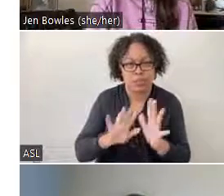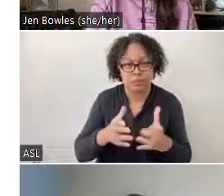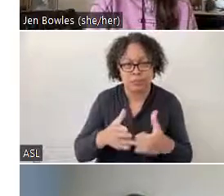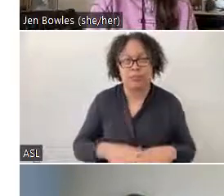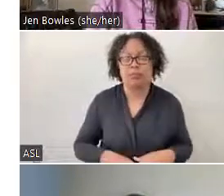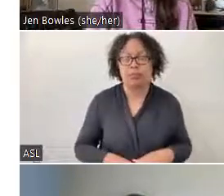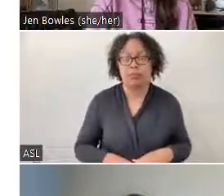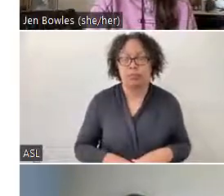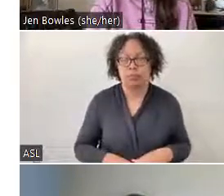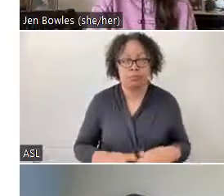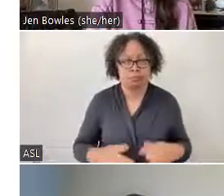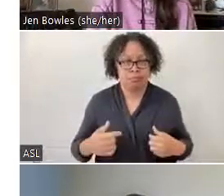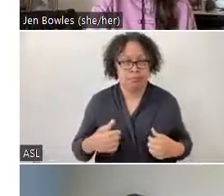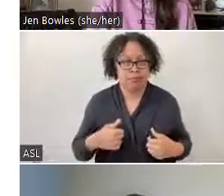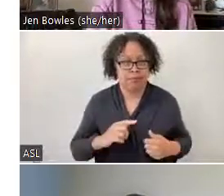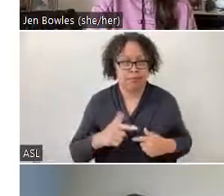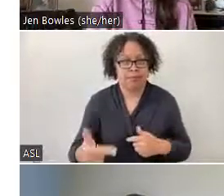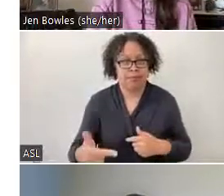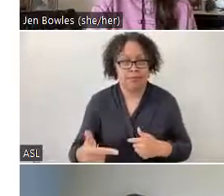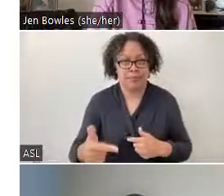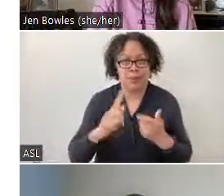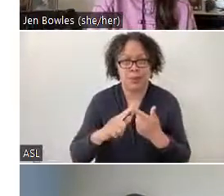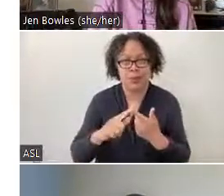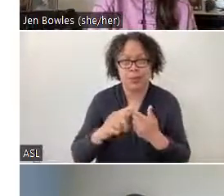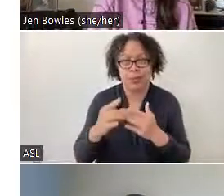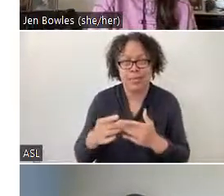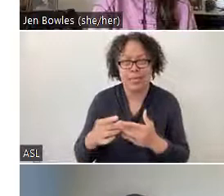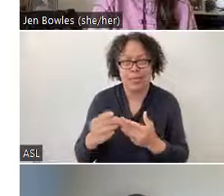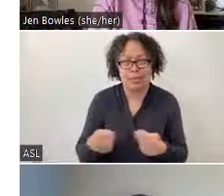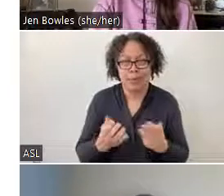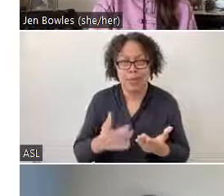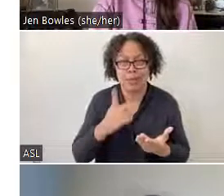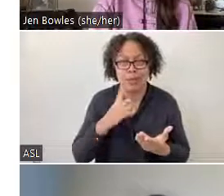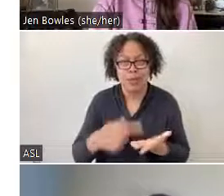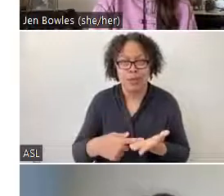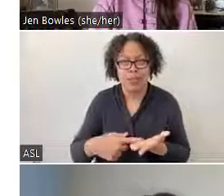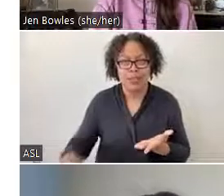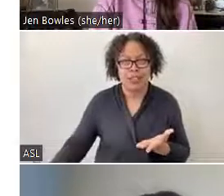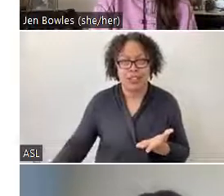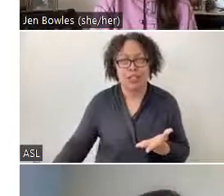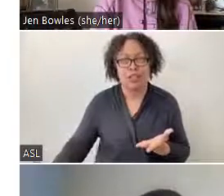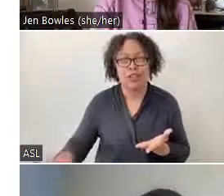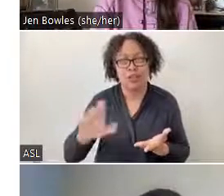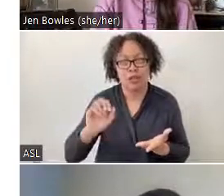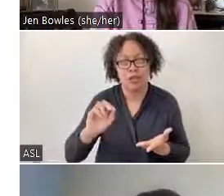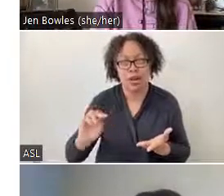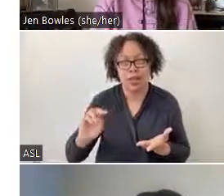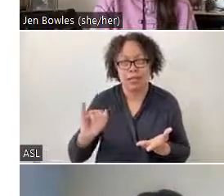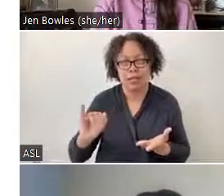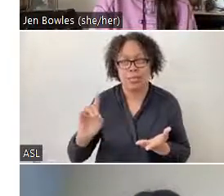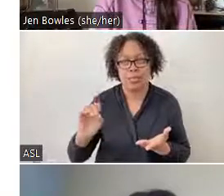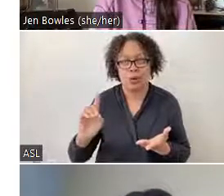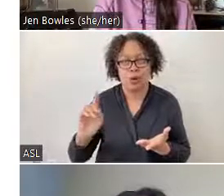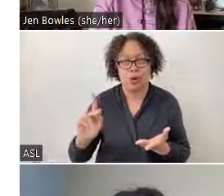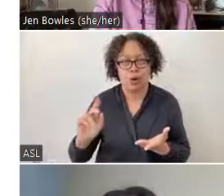I'm going to hand it off now to our moderator, Ron Idoko, for a warm welcome